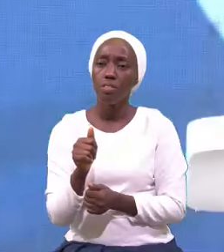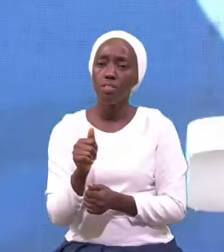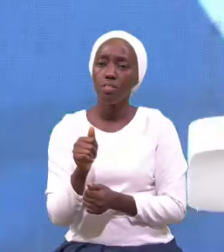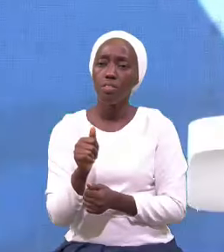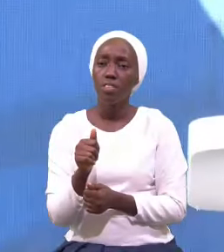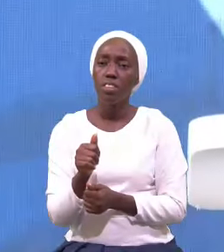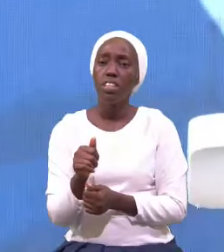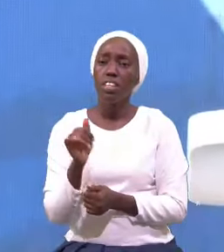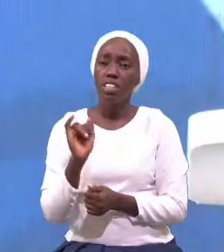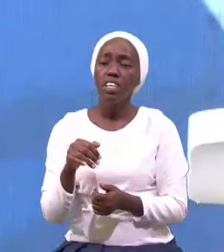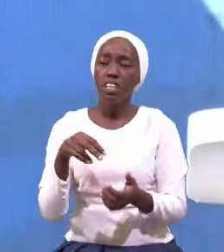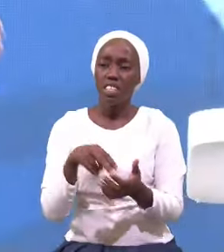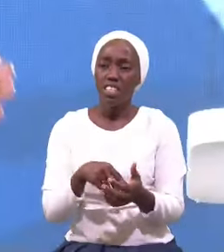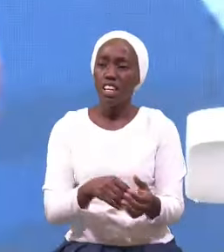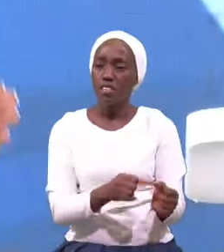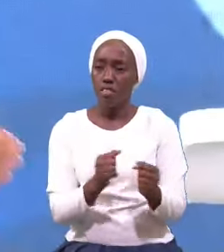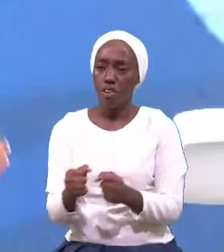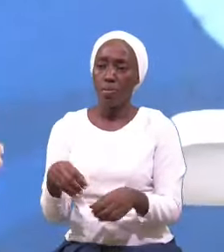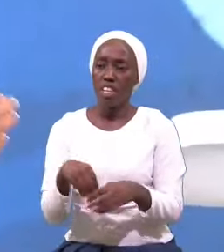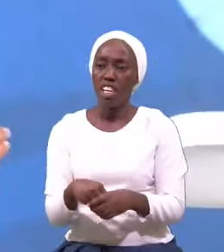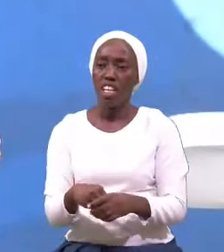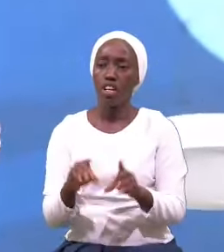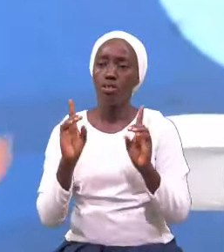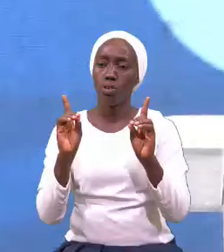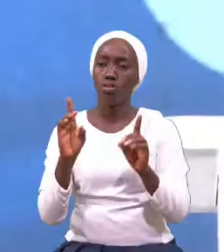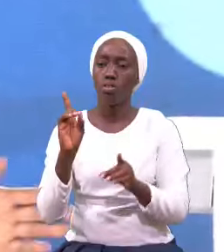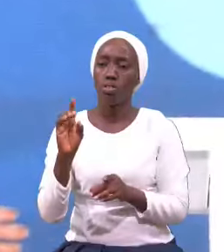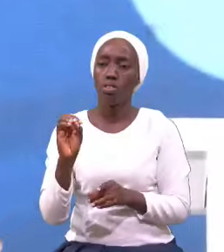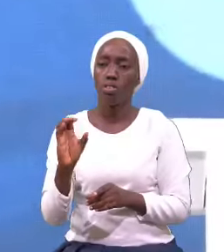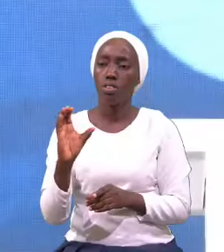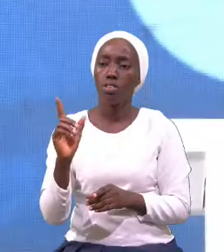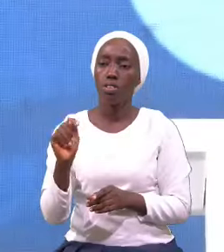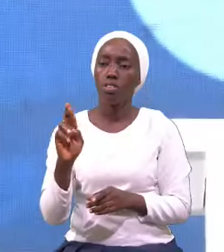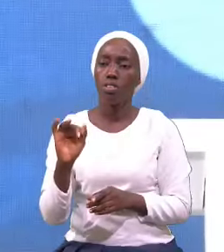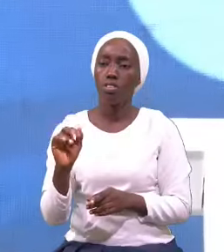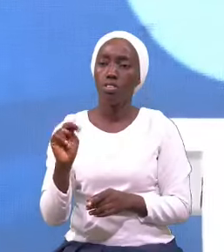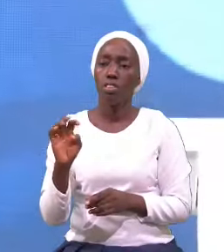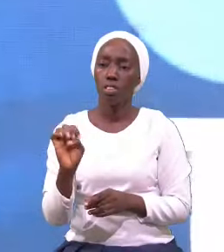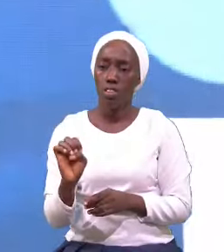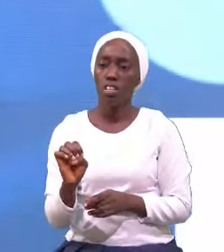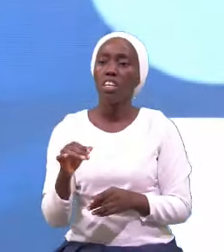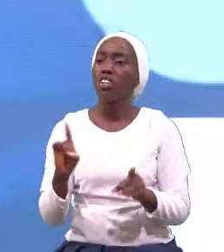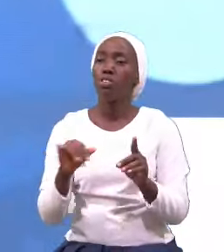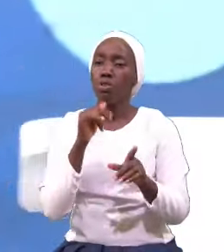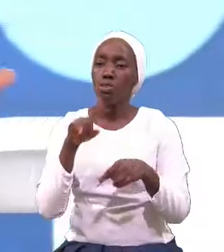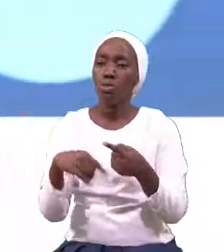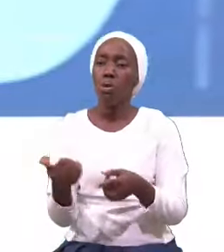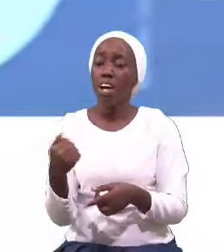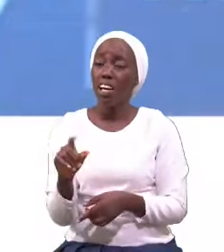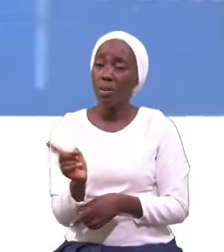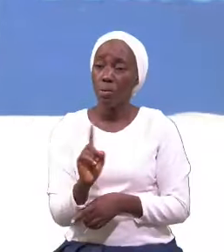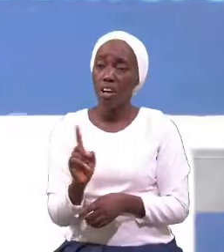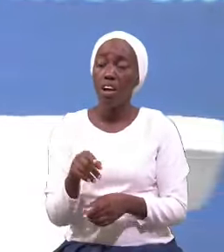They were steadfast in doctrine, but they stayed pure. They did not go anywhere. And Paul said, you're